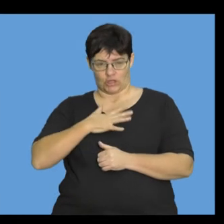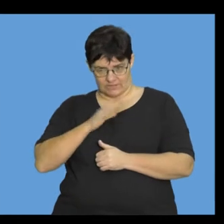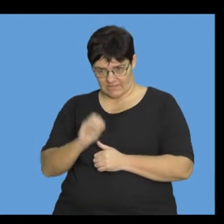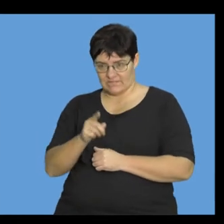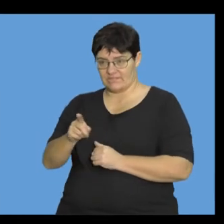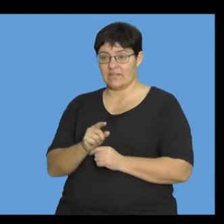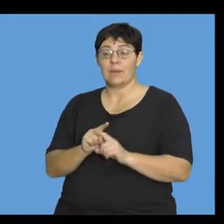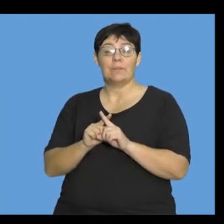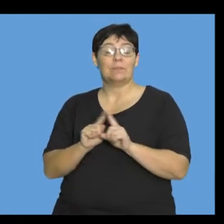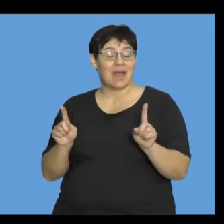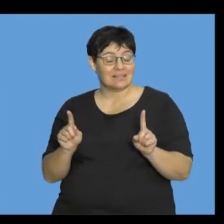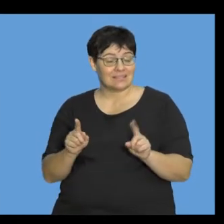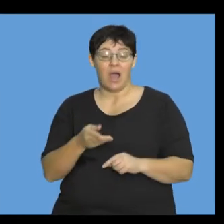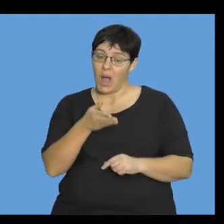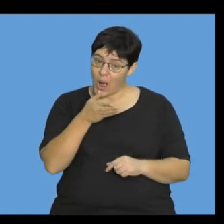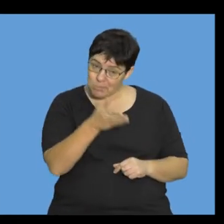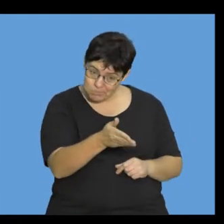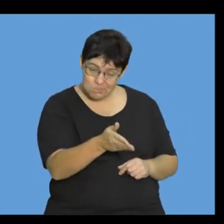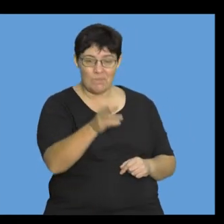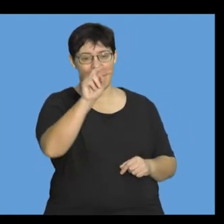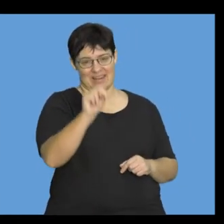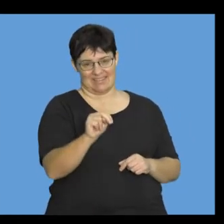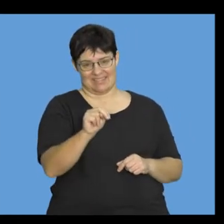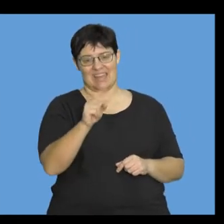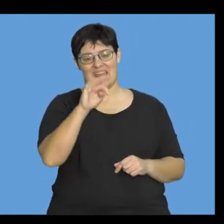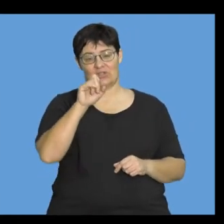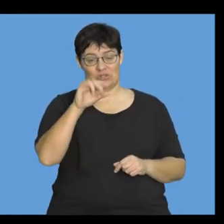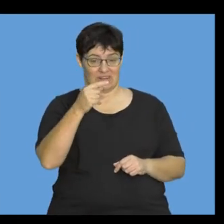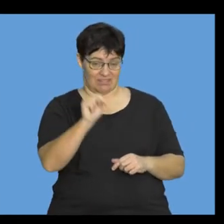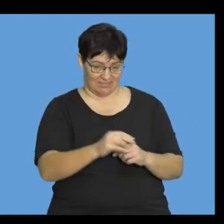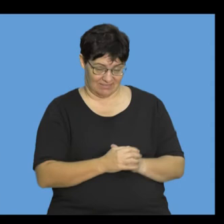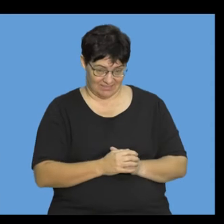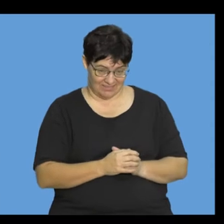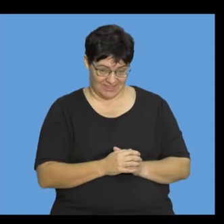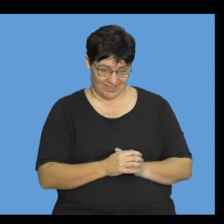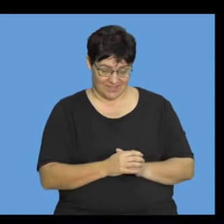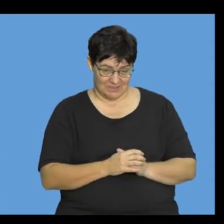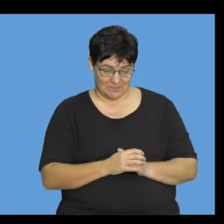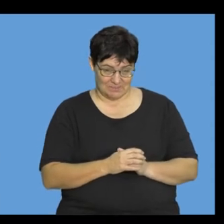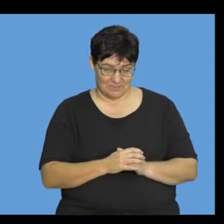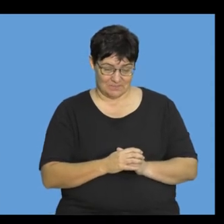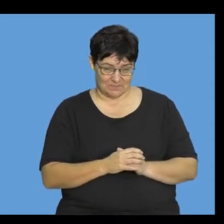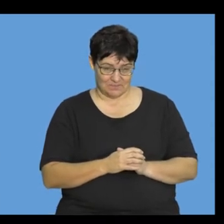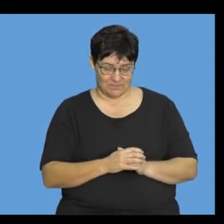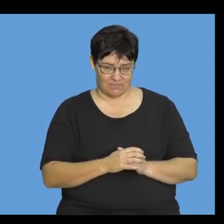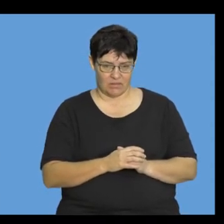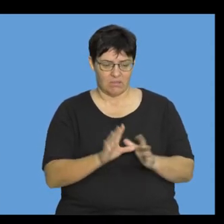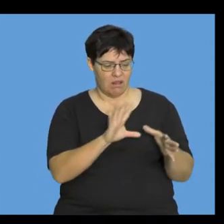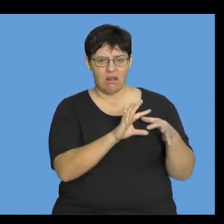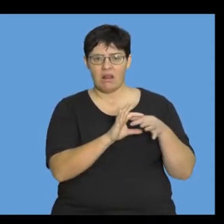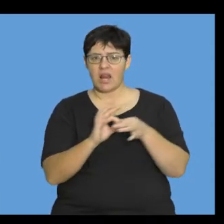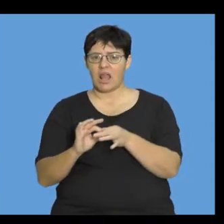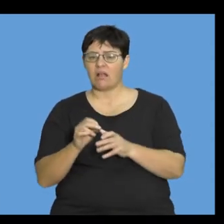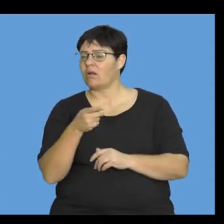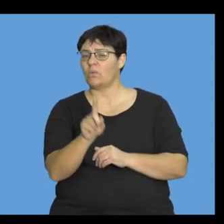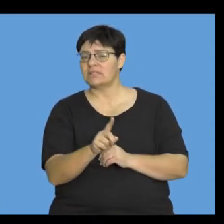oxygen. But definitely, we're going to find nitrogen. Now, if you remember, what are you going to link nitrogen